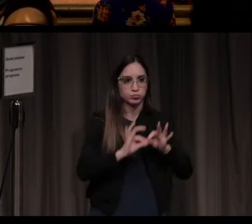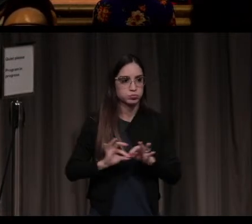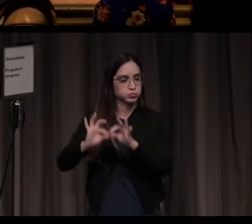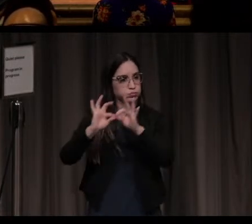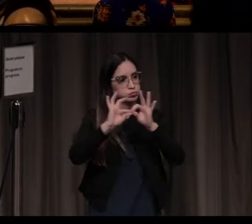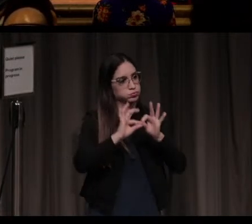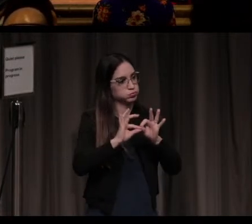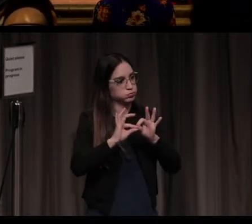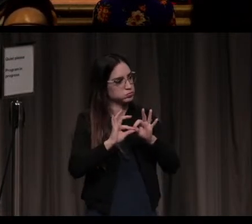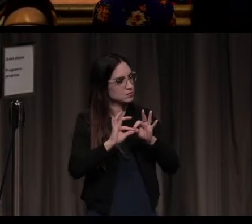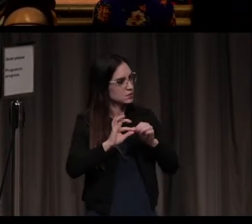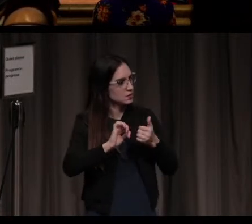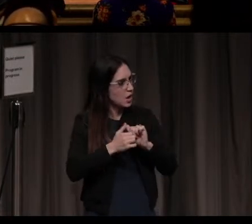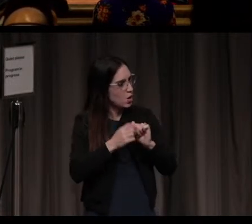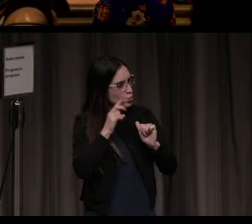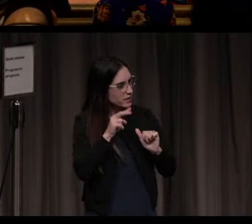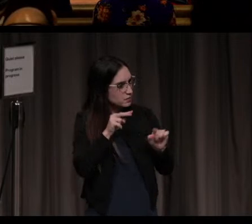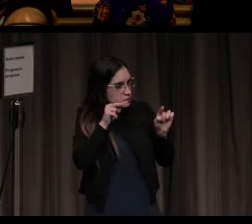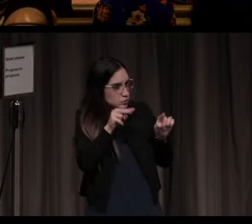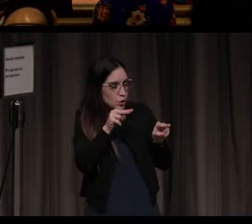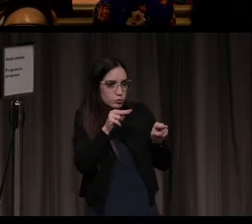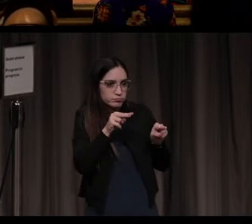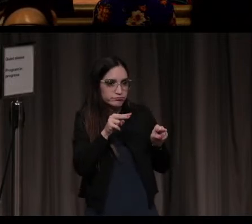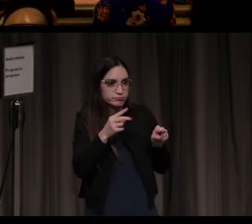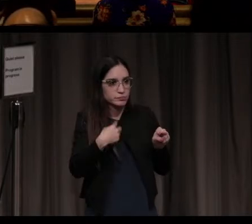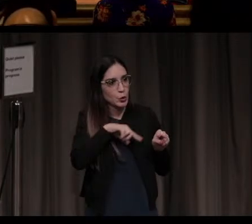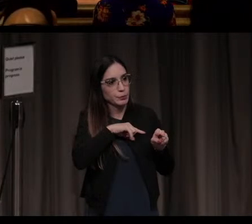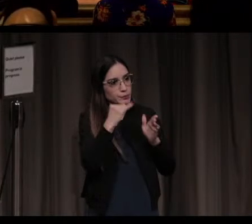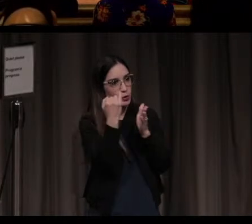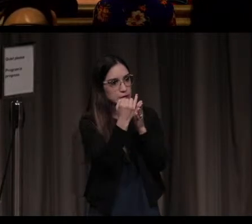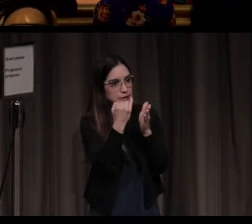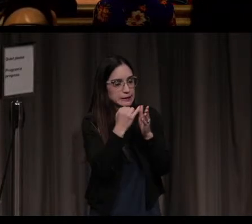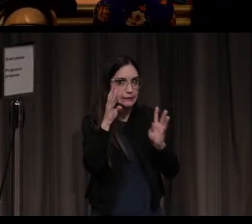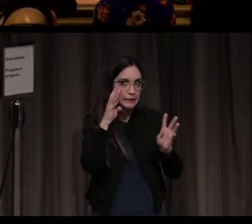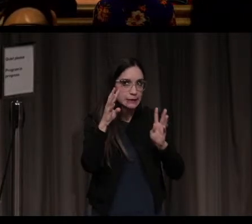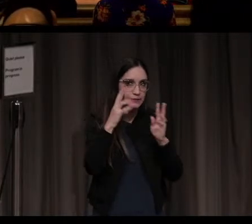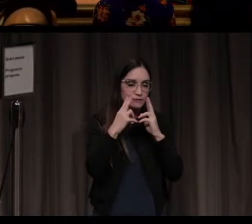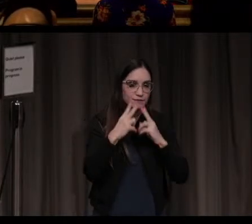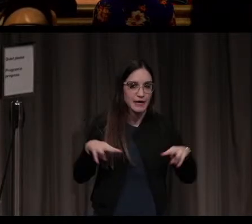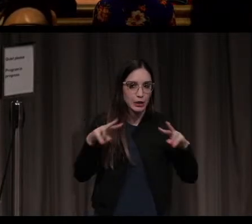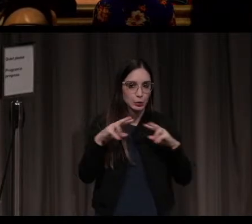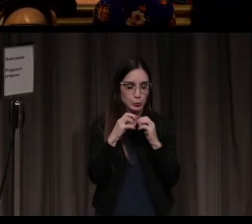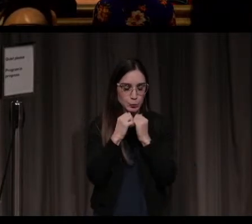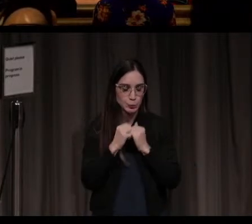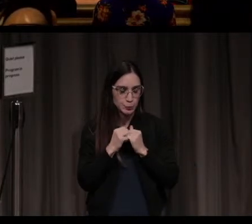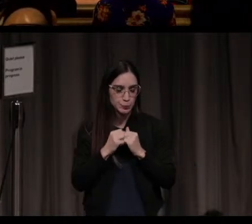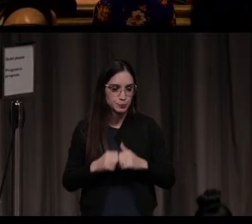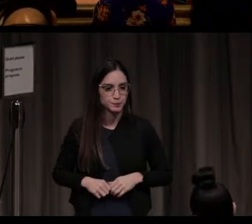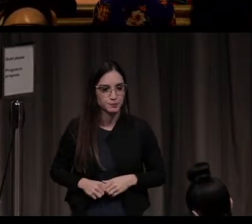can assess artistic value from Miccosukee or Seminole perspectives.